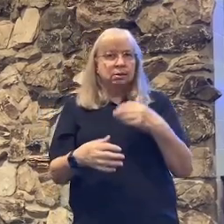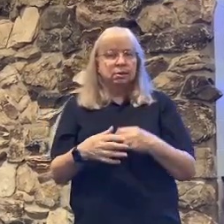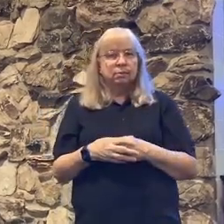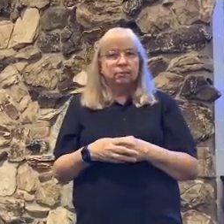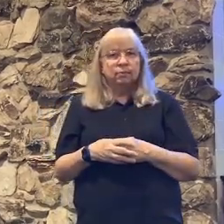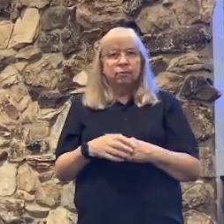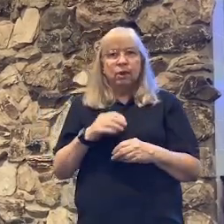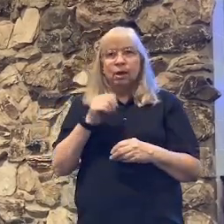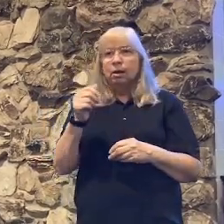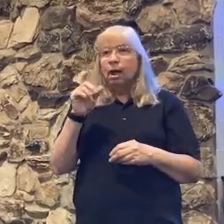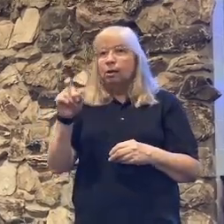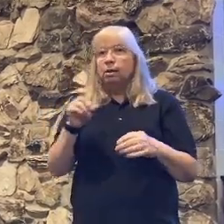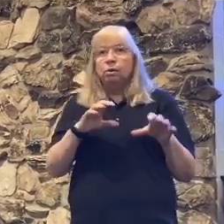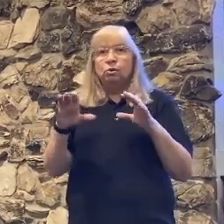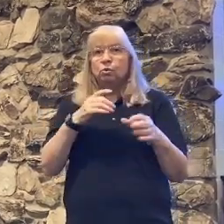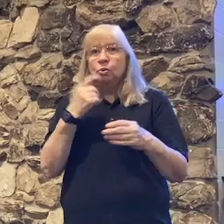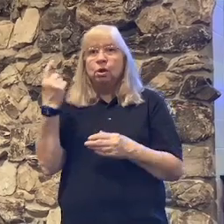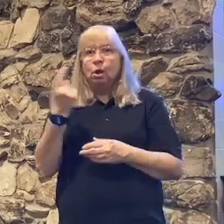You don't have to do that alone.